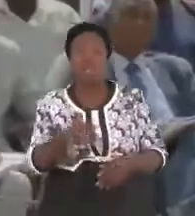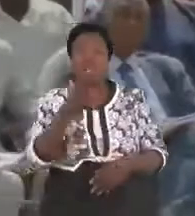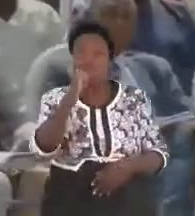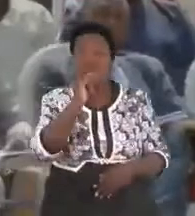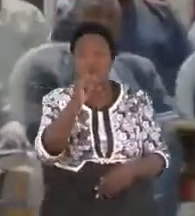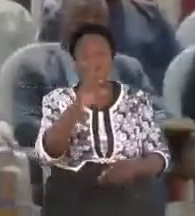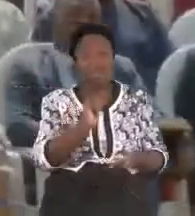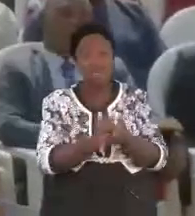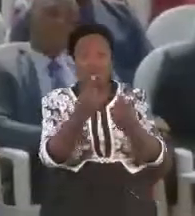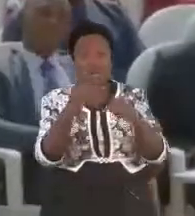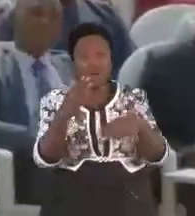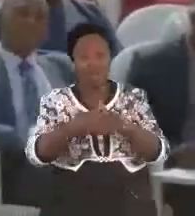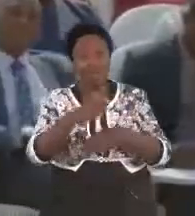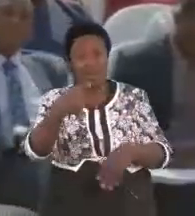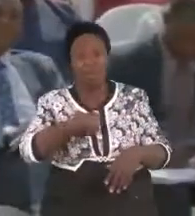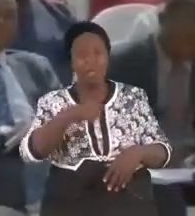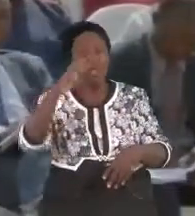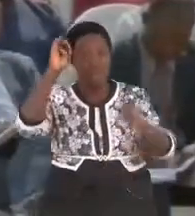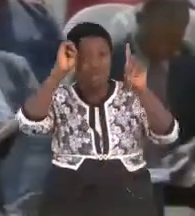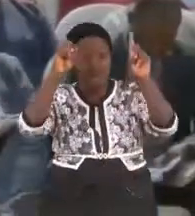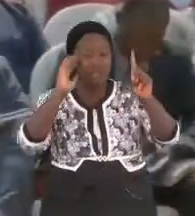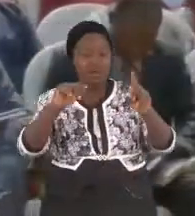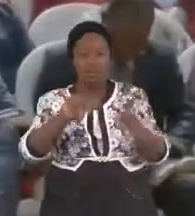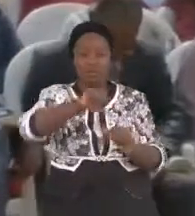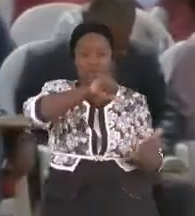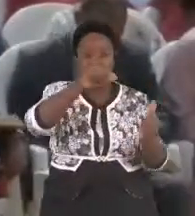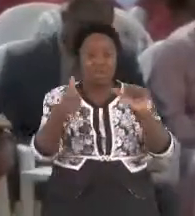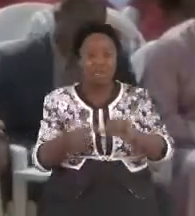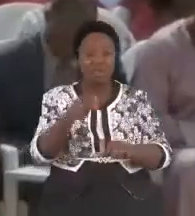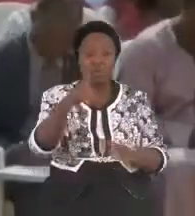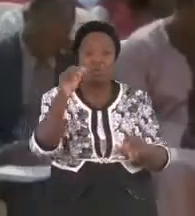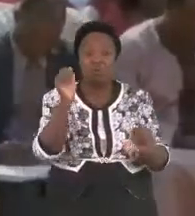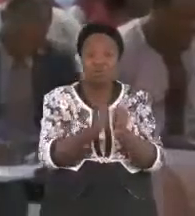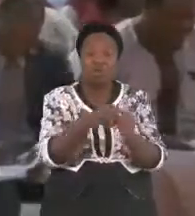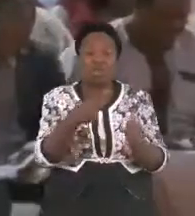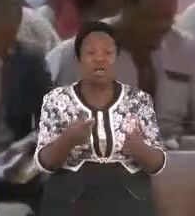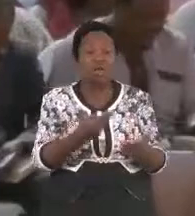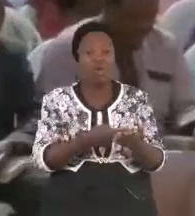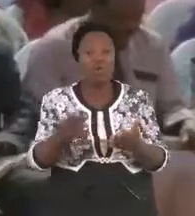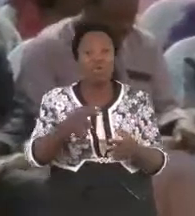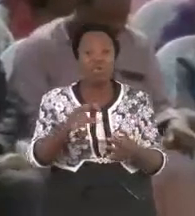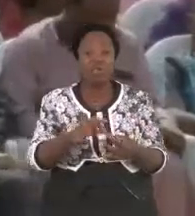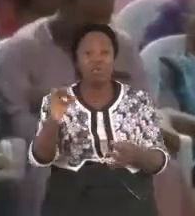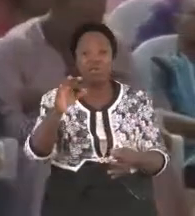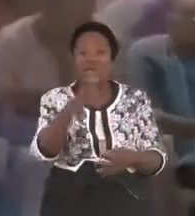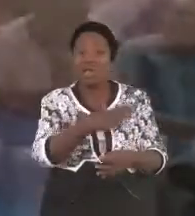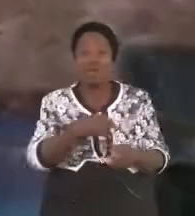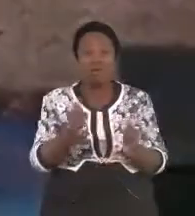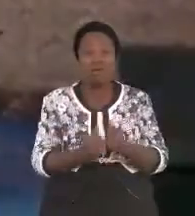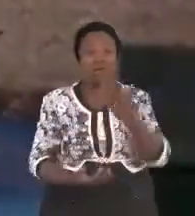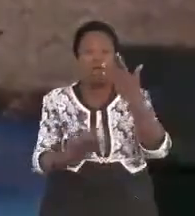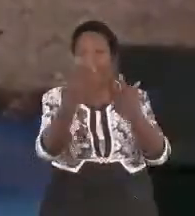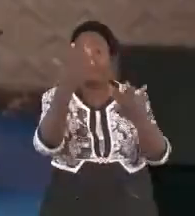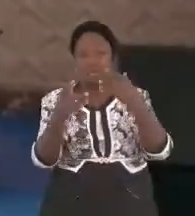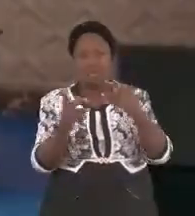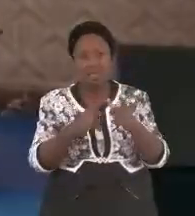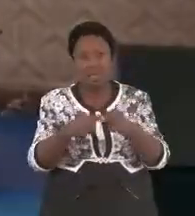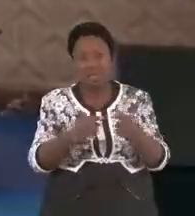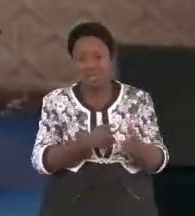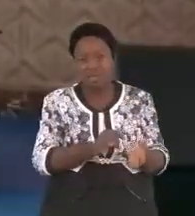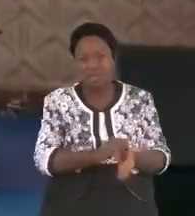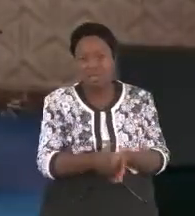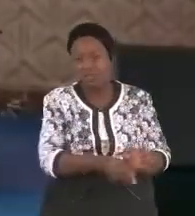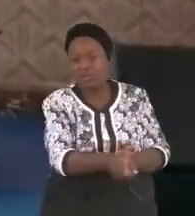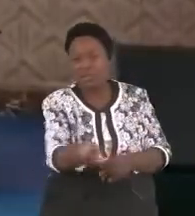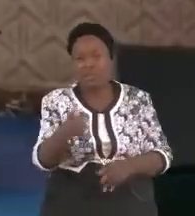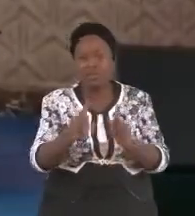He will baptize you with the Holy Ghost and with fire. And these people that were following John,